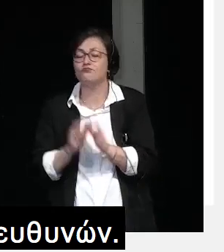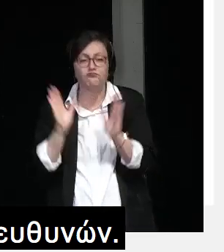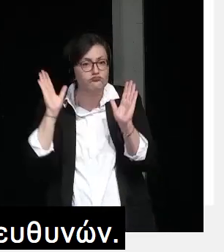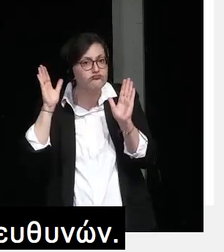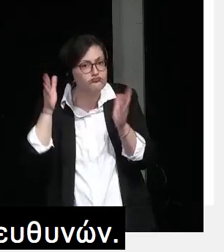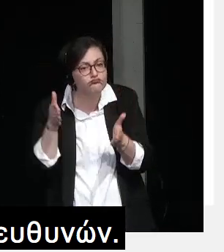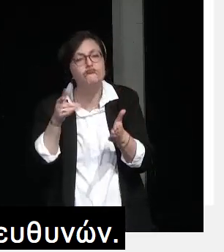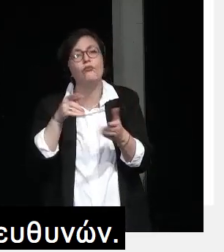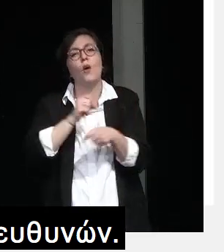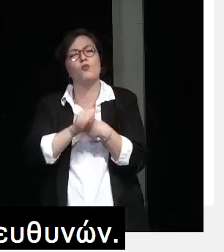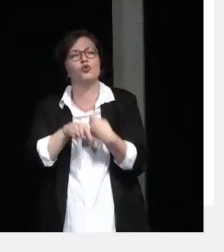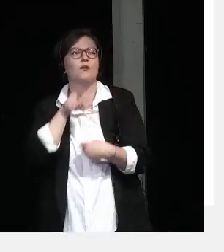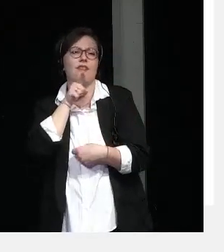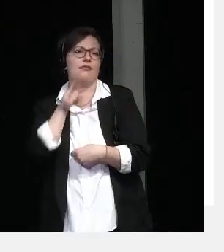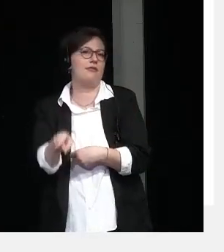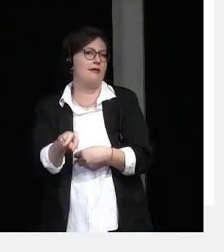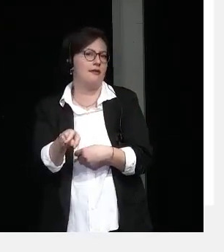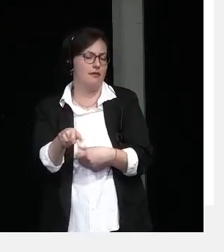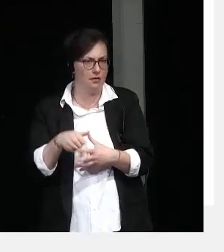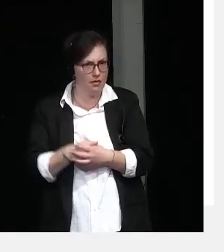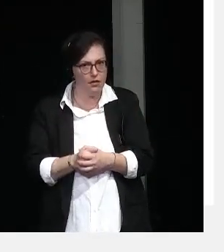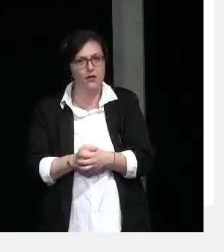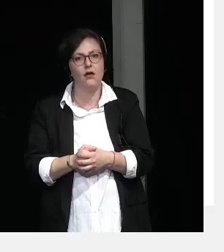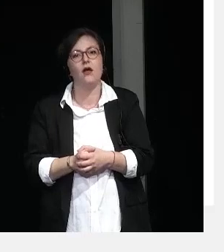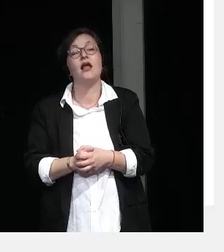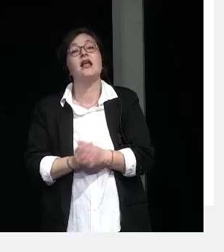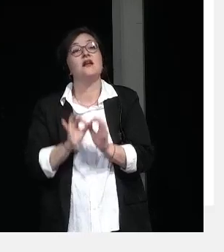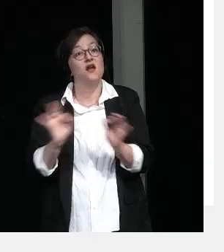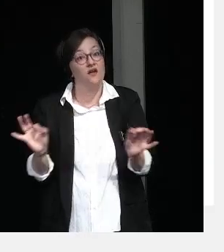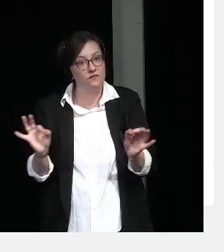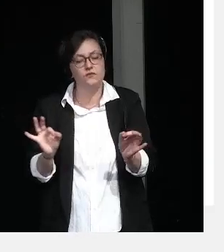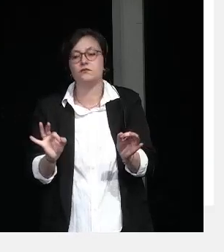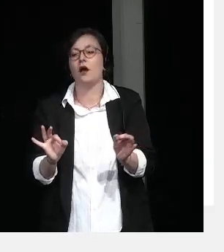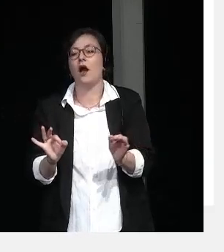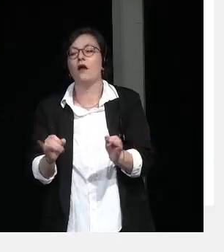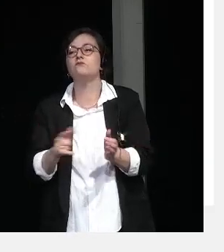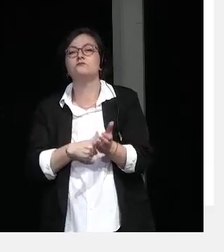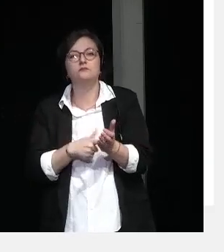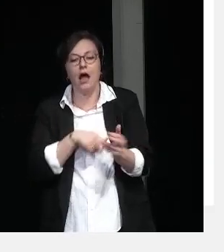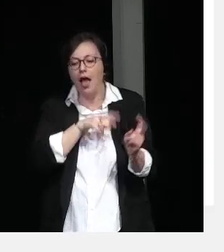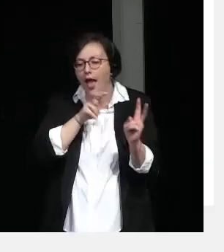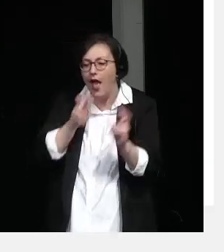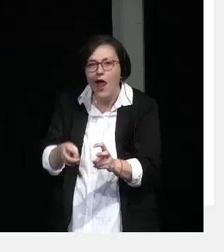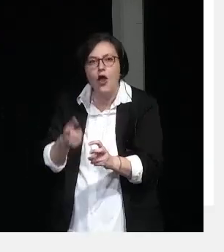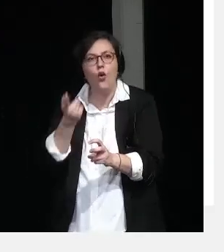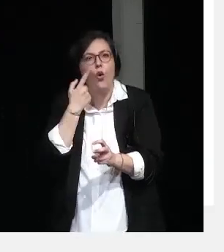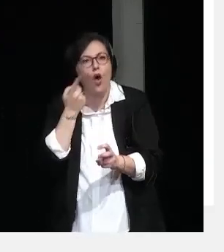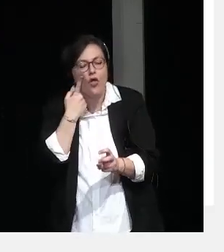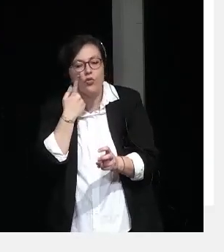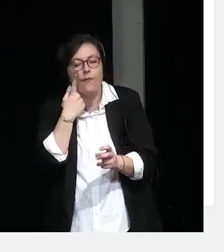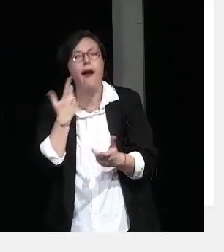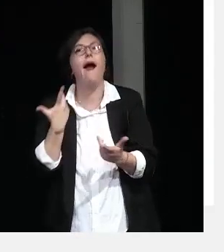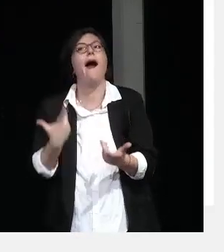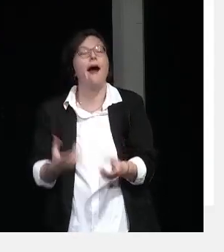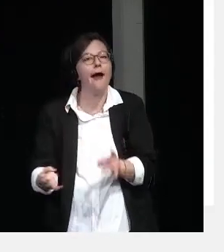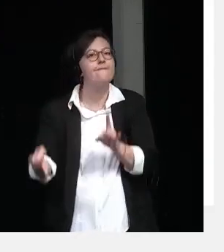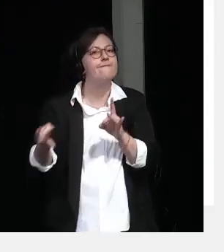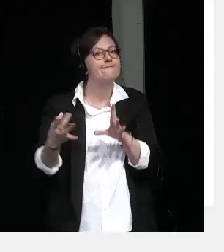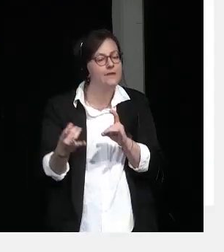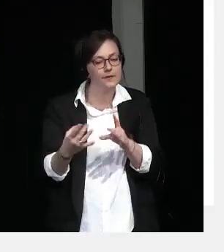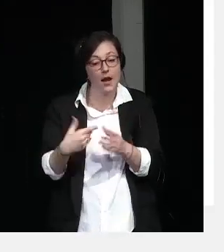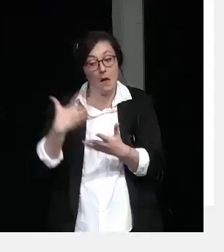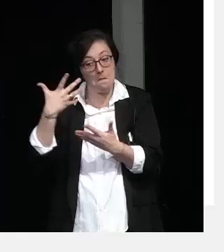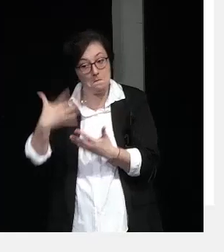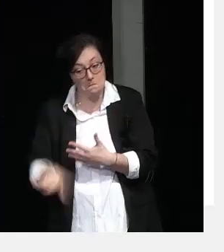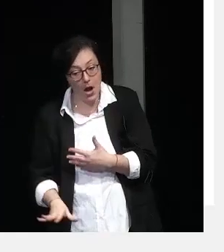takes accountability. You have to be able to reflect on your own institution and say, what are we doing well? What are